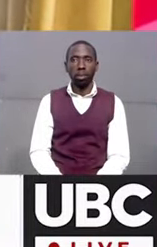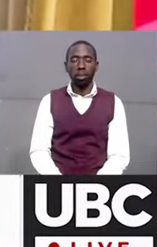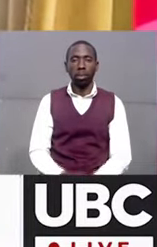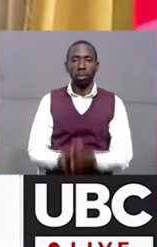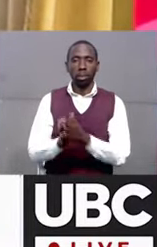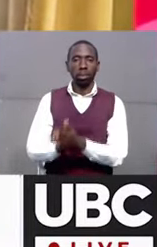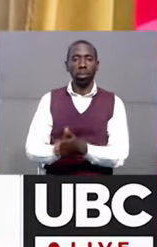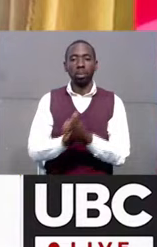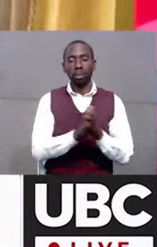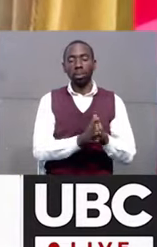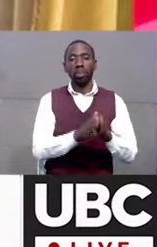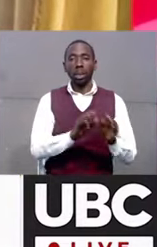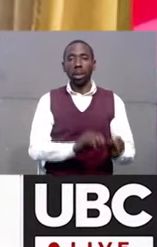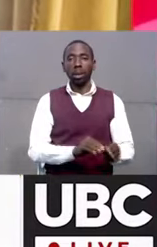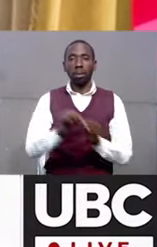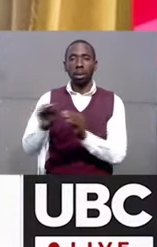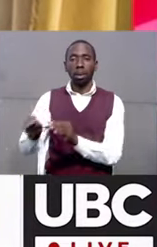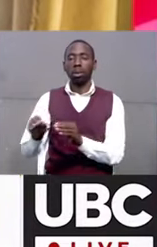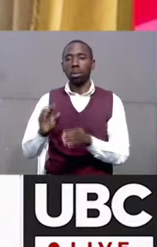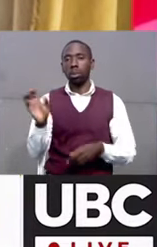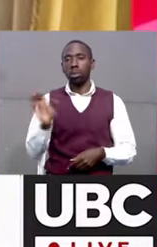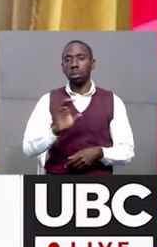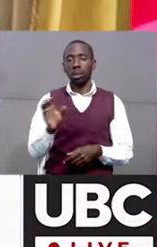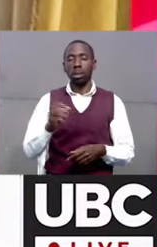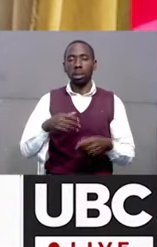Refer to the Committee of Health.